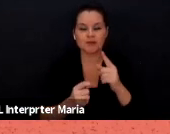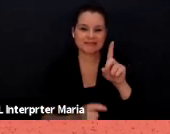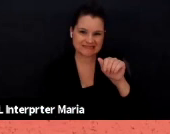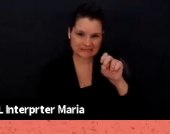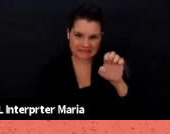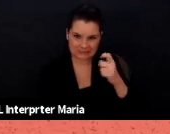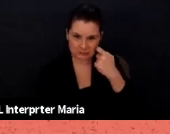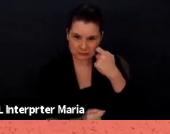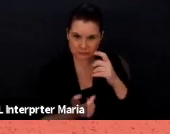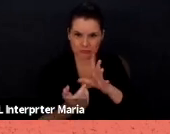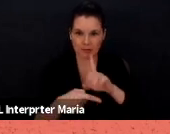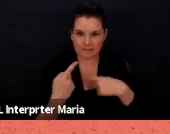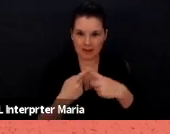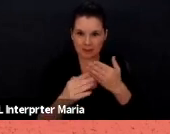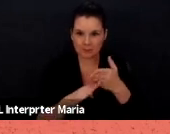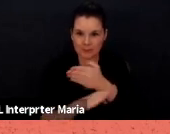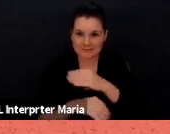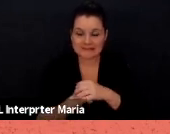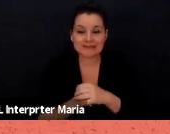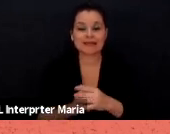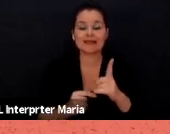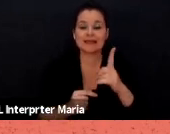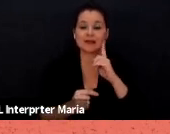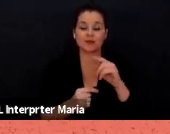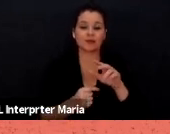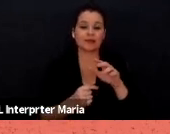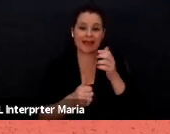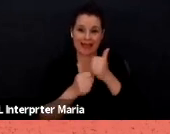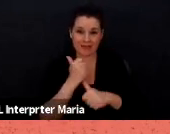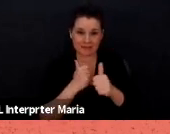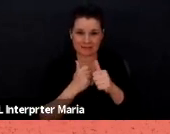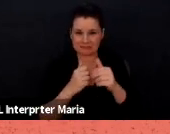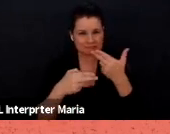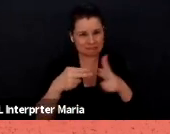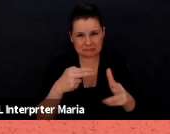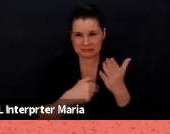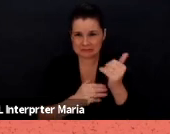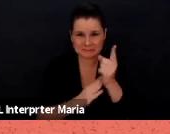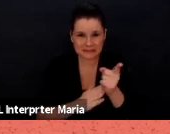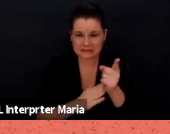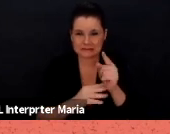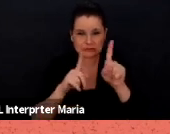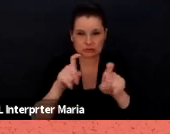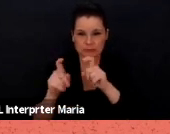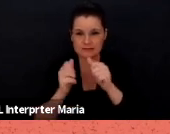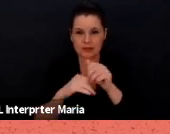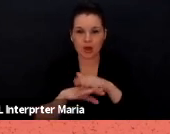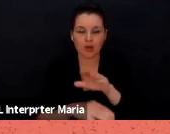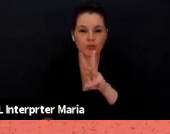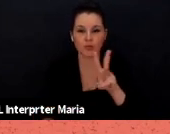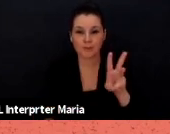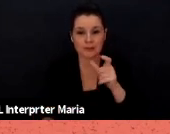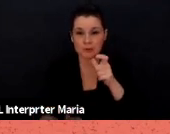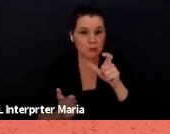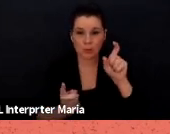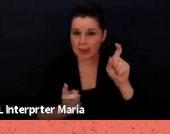about previously. It's a brief 15-minute survey that sits on our website. You do not have